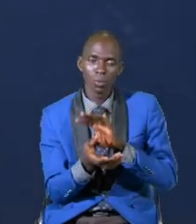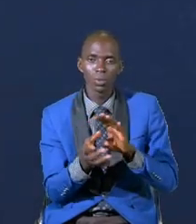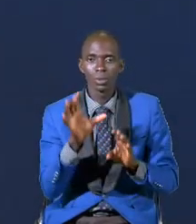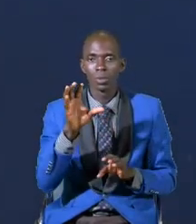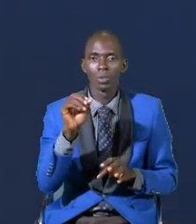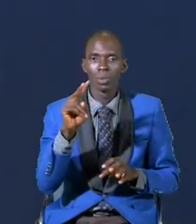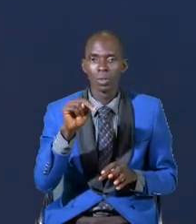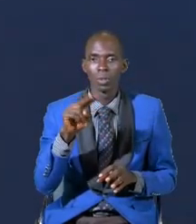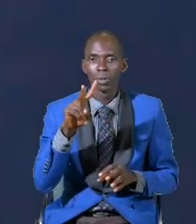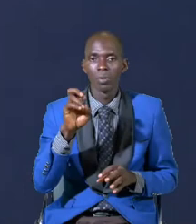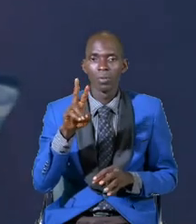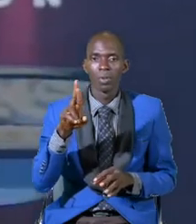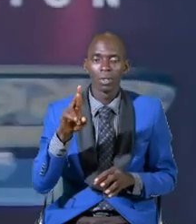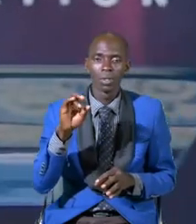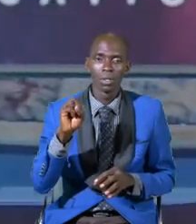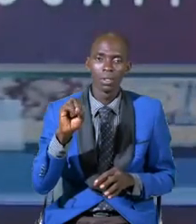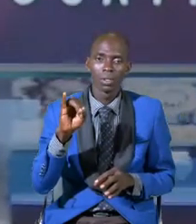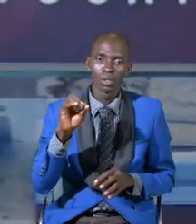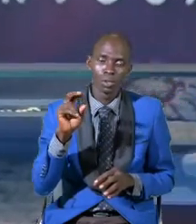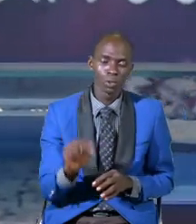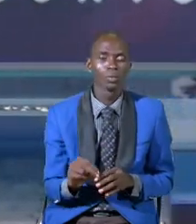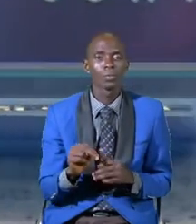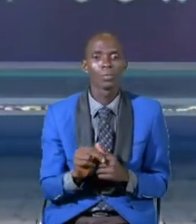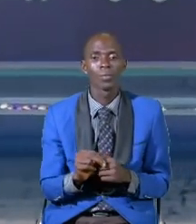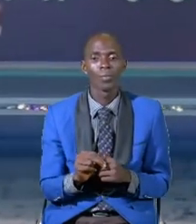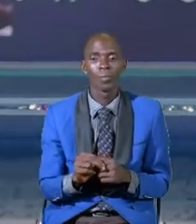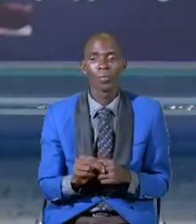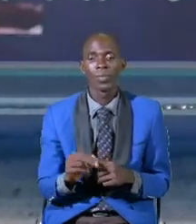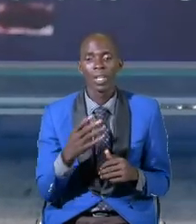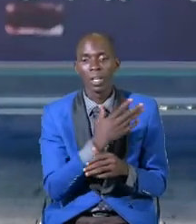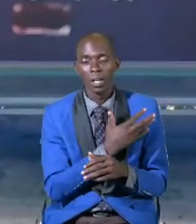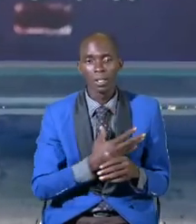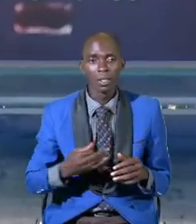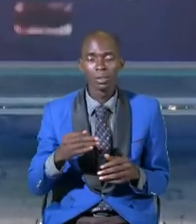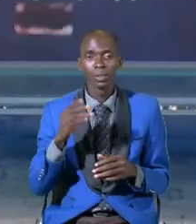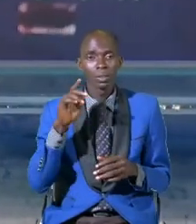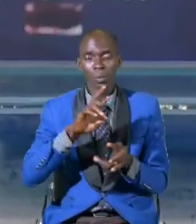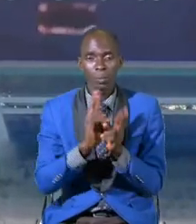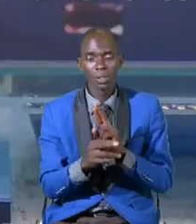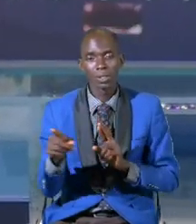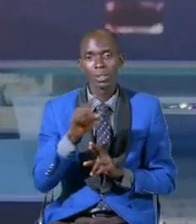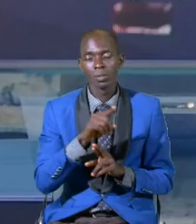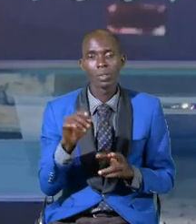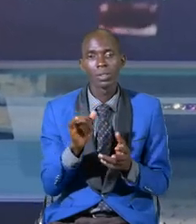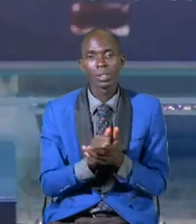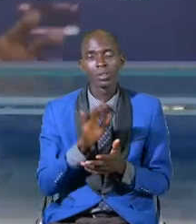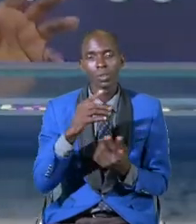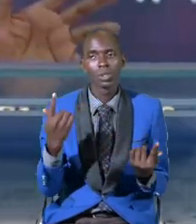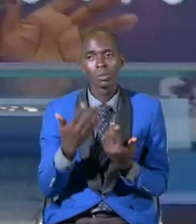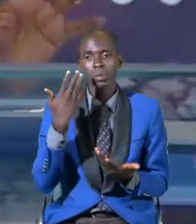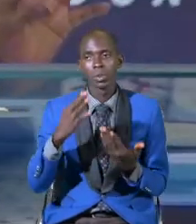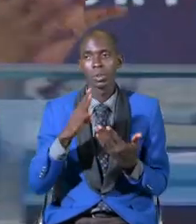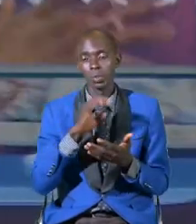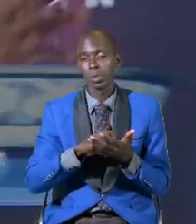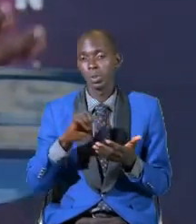ye therefore and be converted, that your sins may be blotted out when the time of